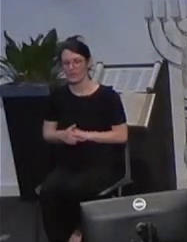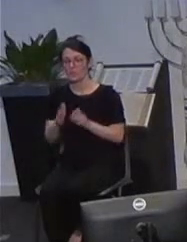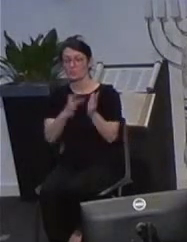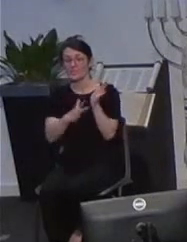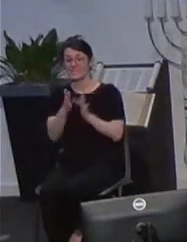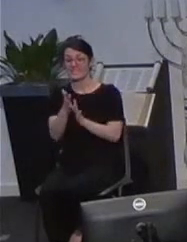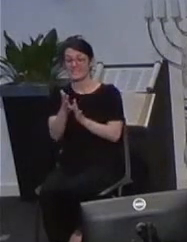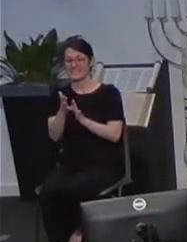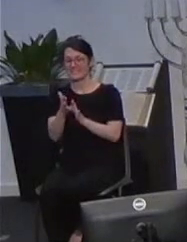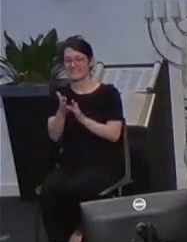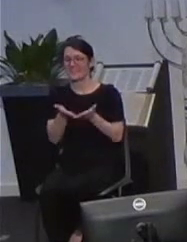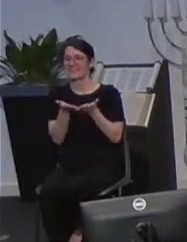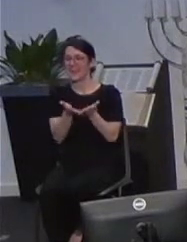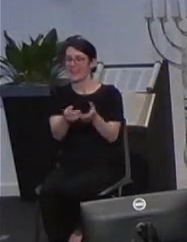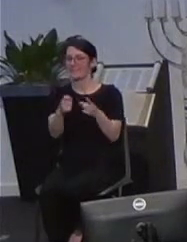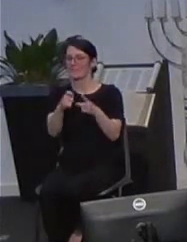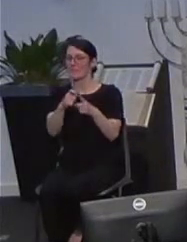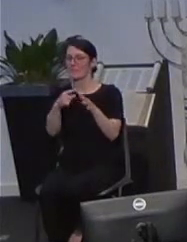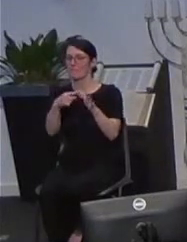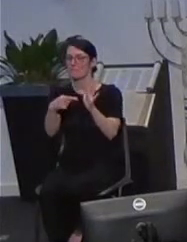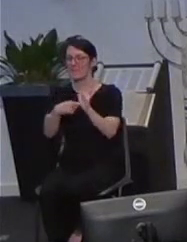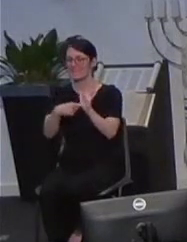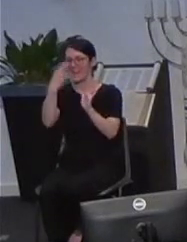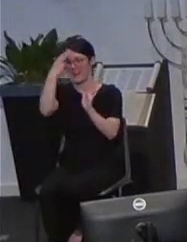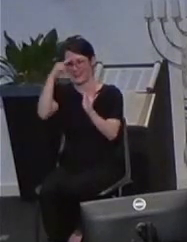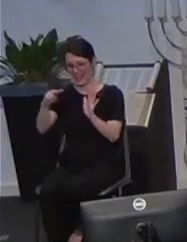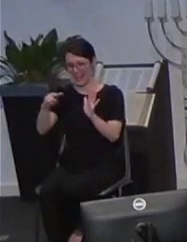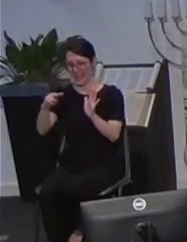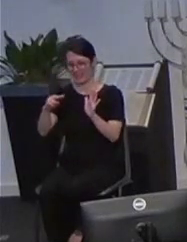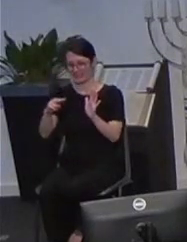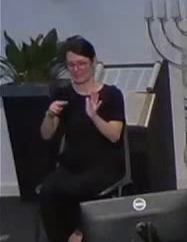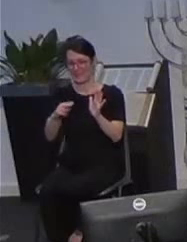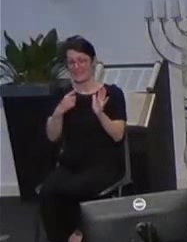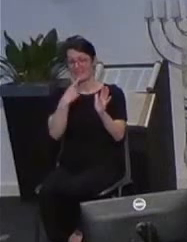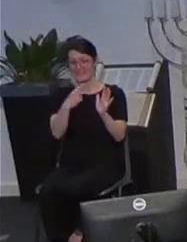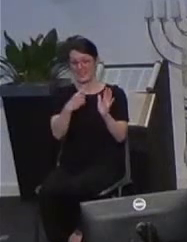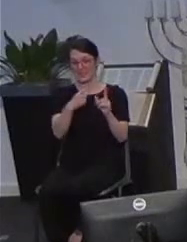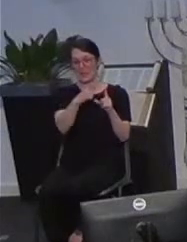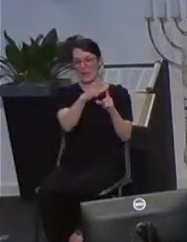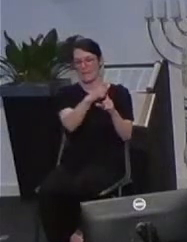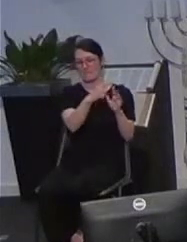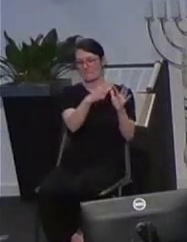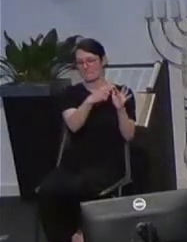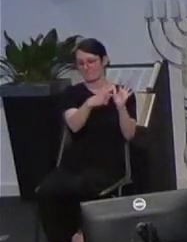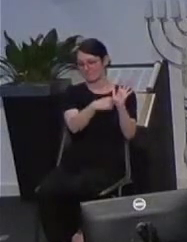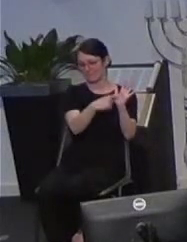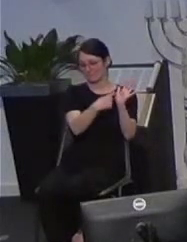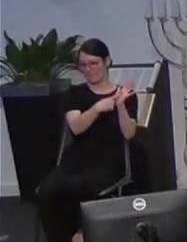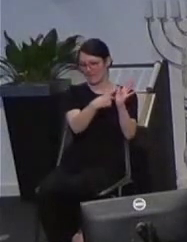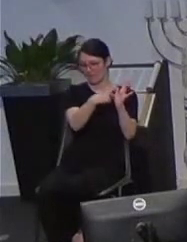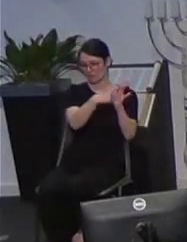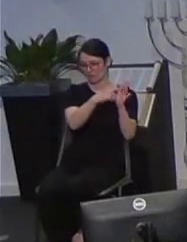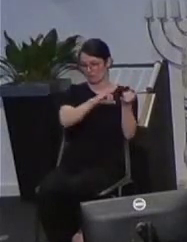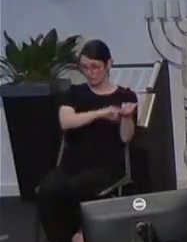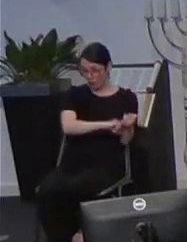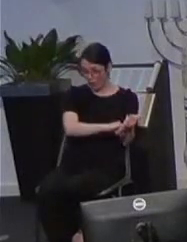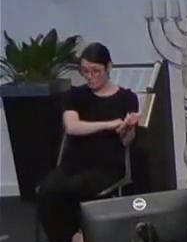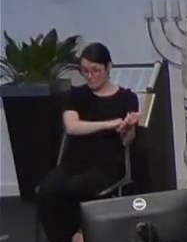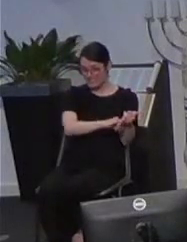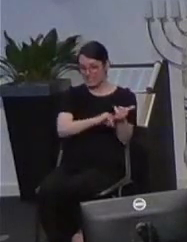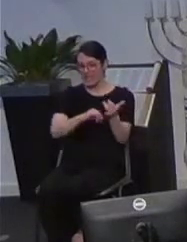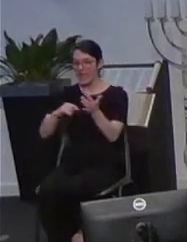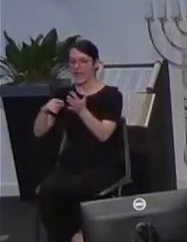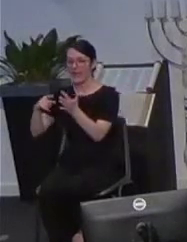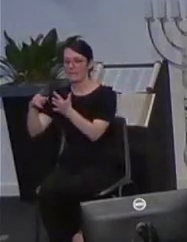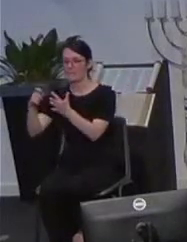Petros, and on this rock, this Petra, I will build my church. So Jesus is using a play on words, and you know,